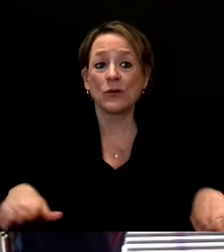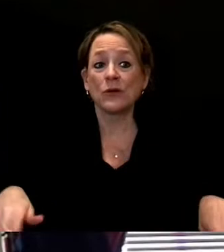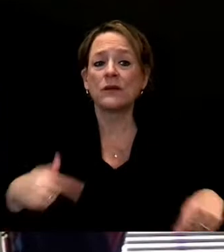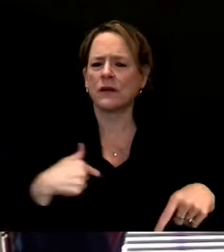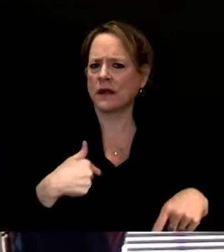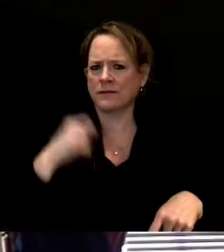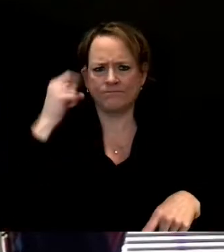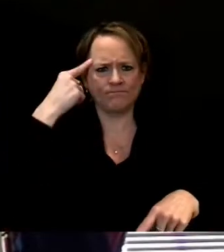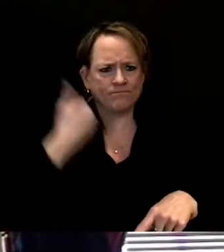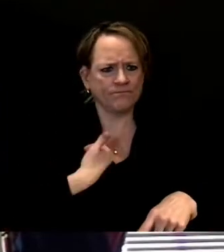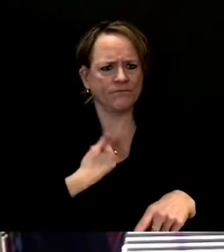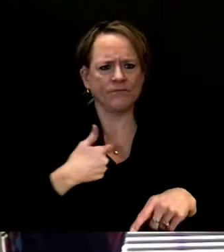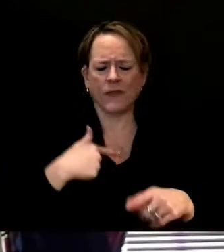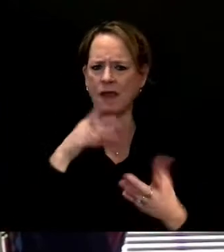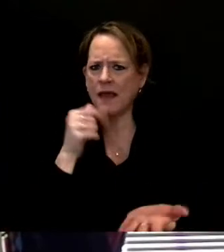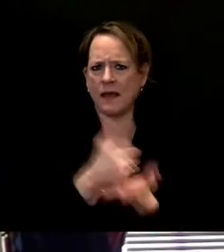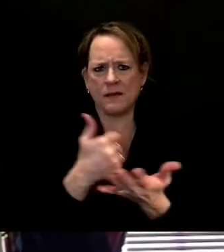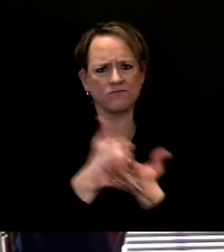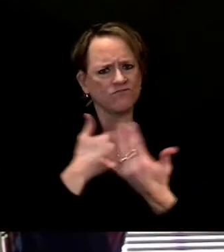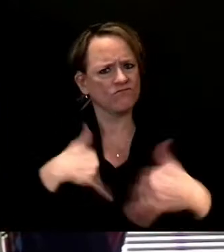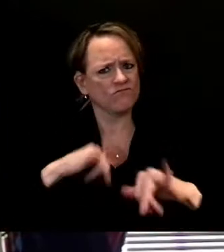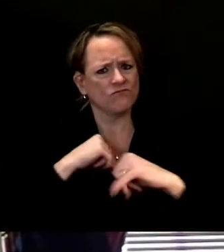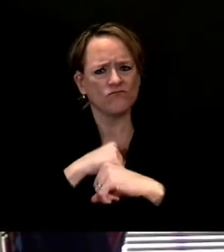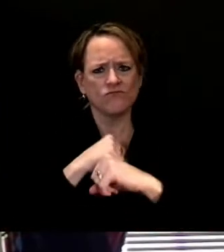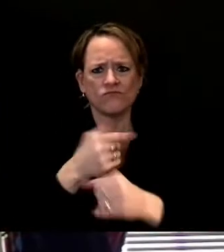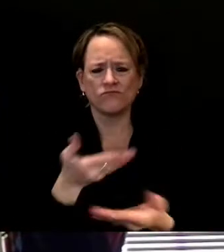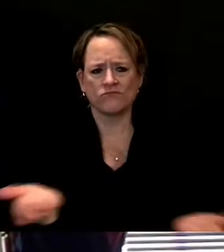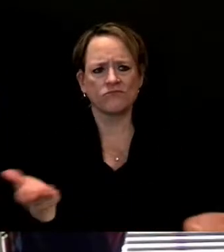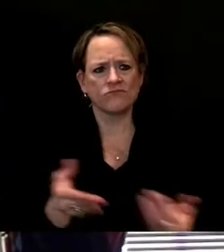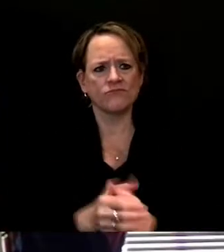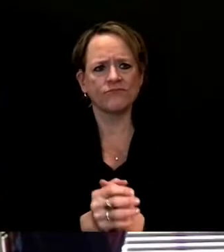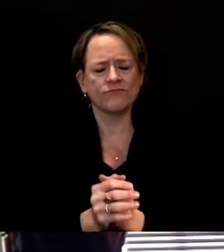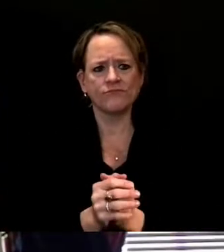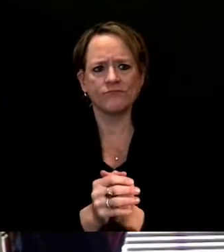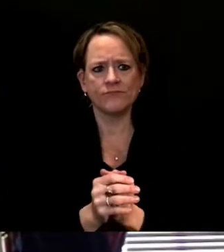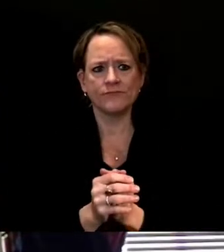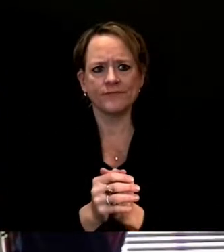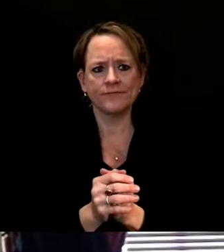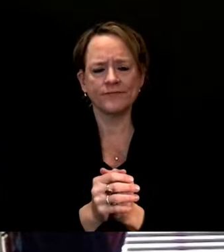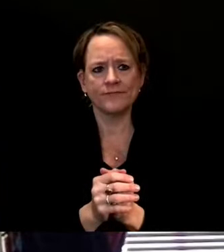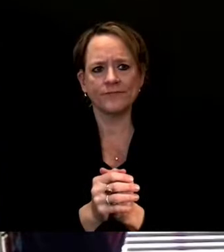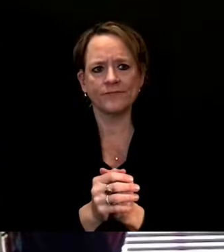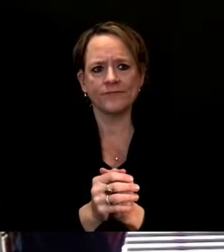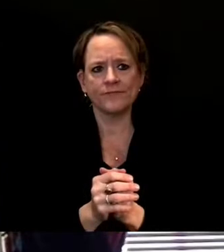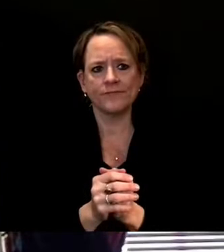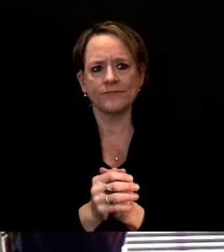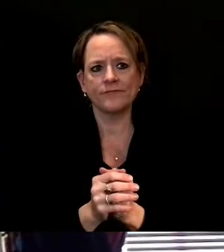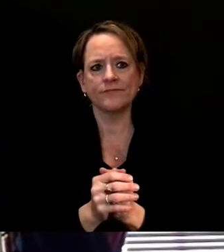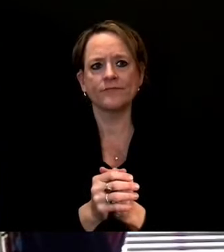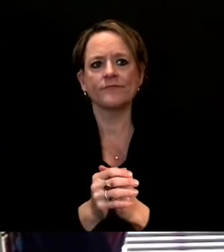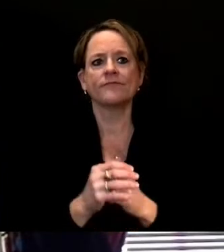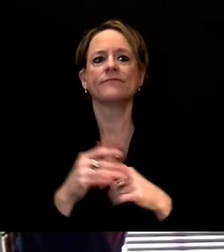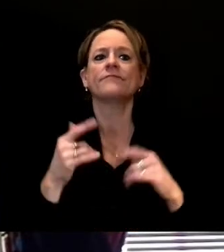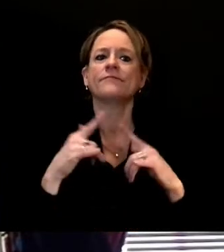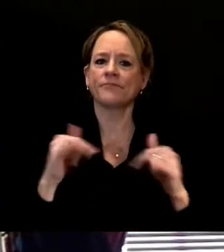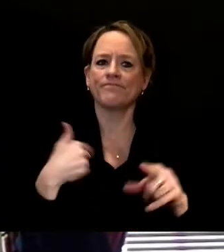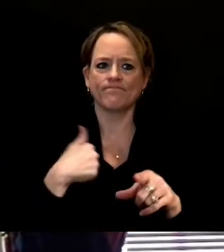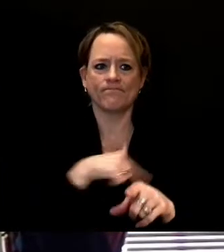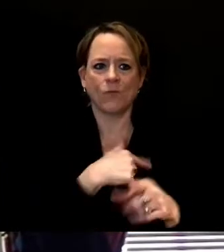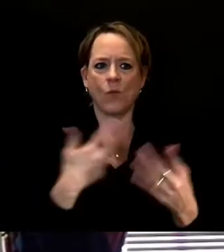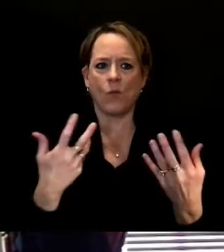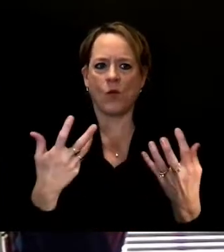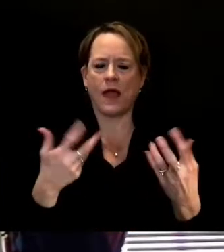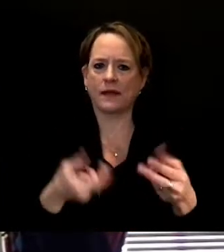one. Additionally, we're continuing to do everything we can to increase staffing support, as well as our